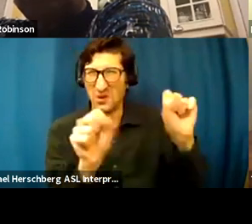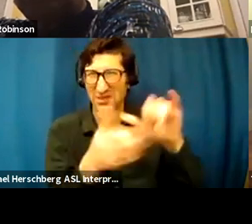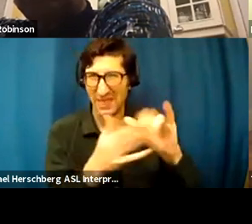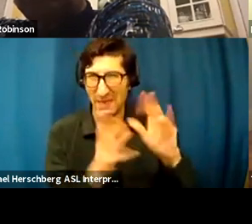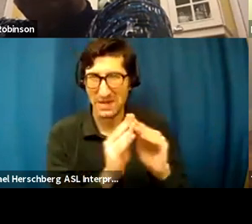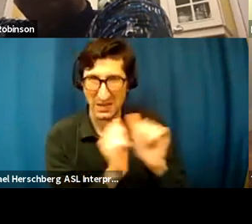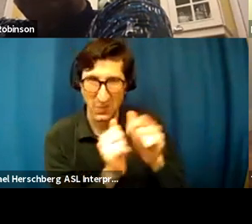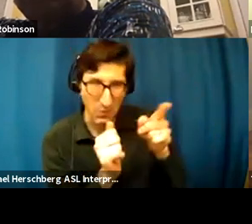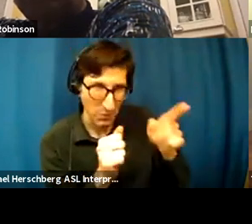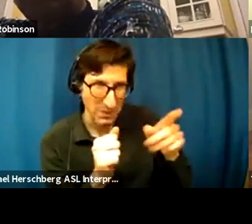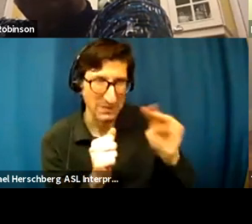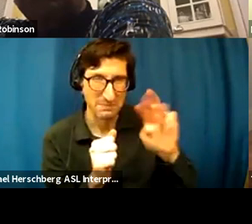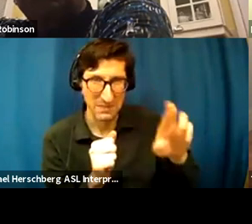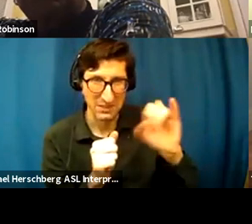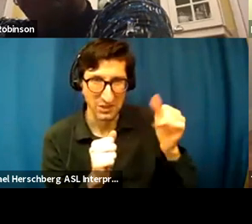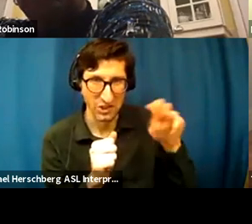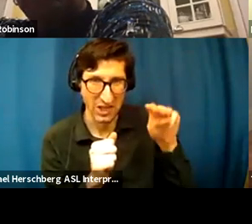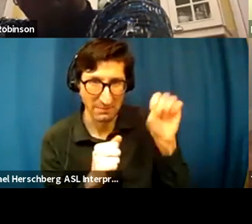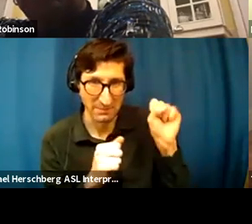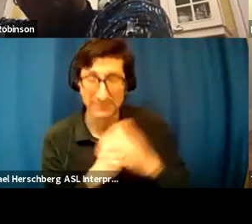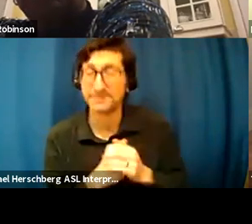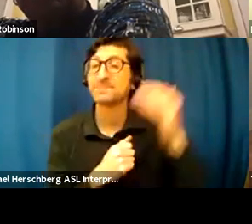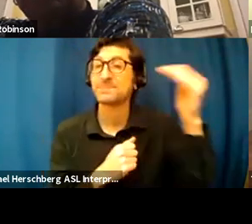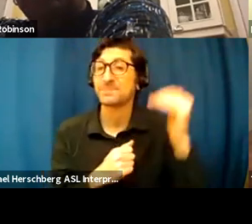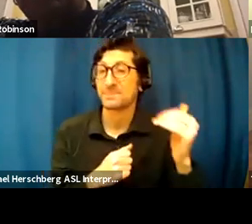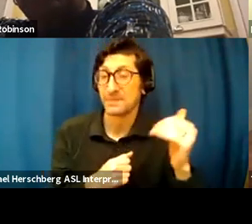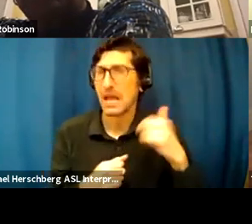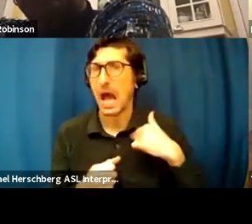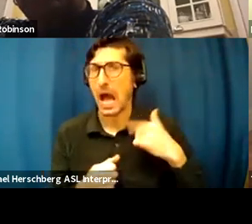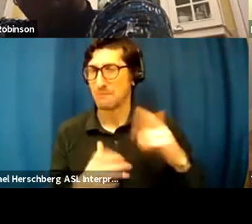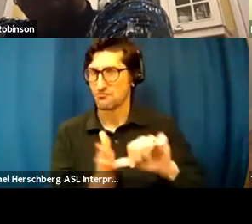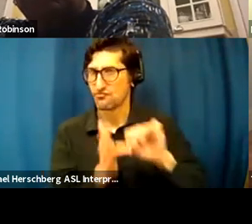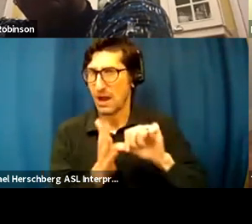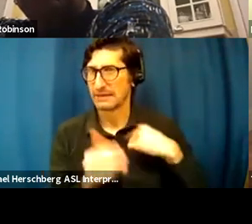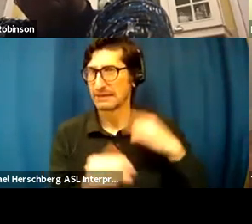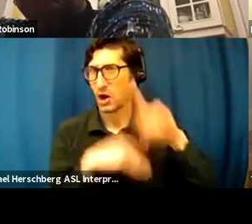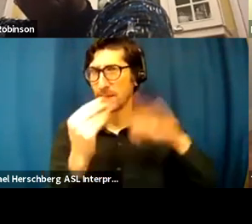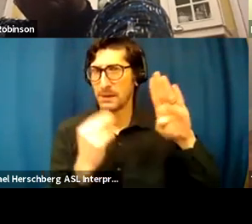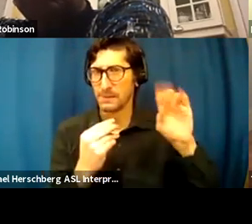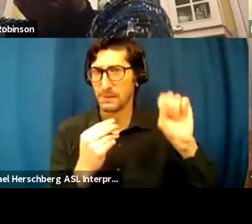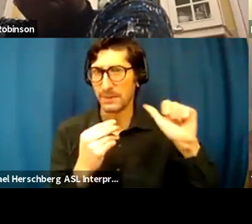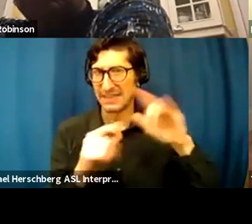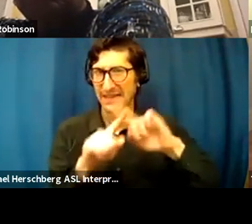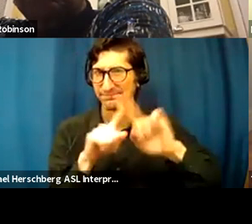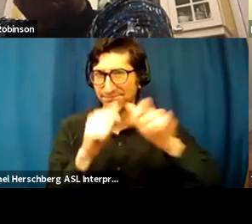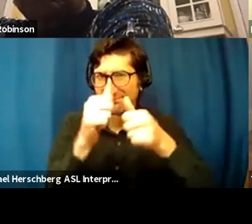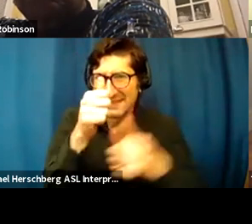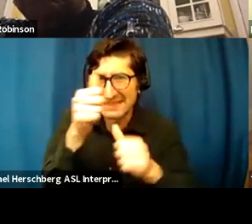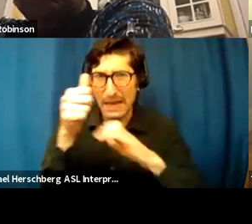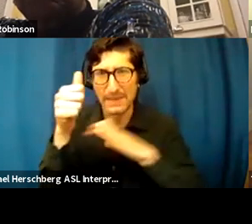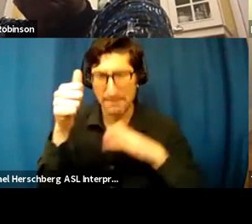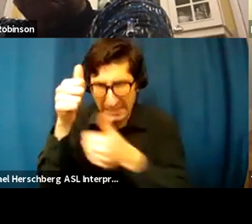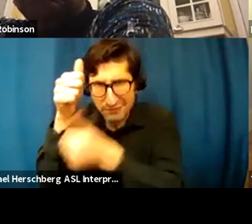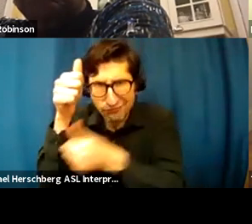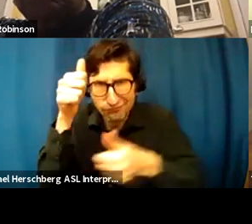is, I was really impressed when I heard about the different subcommittees that BSAC has working. You folks have really